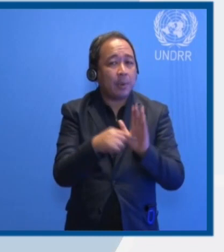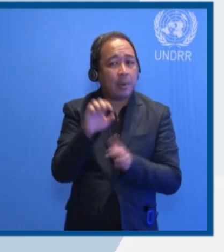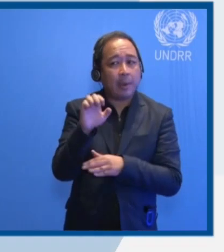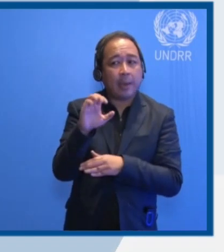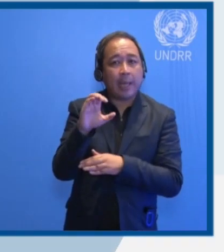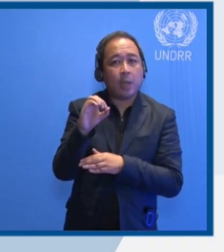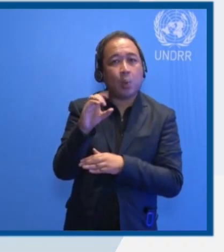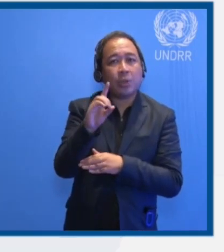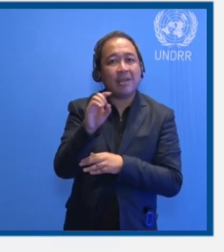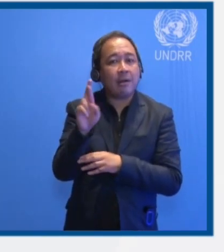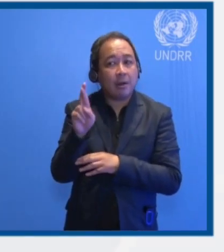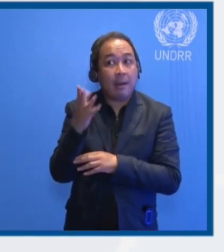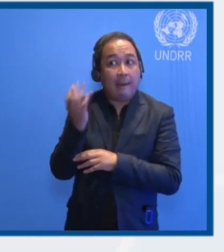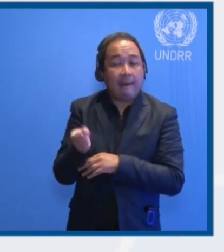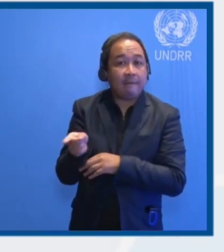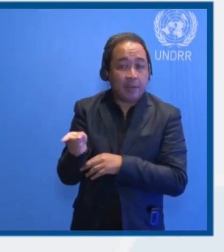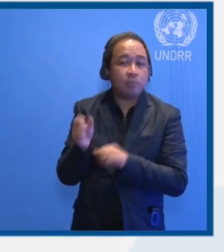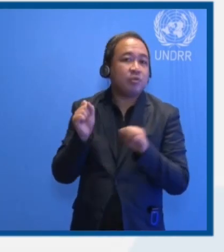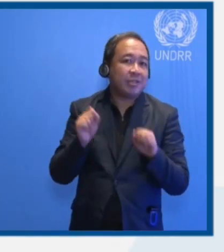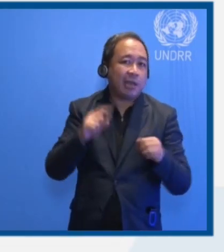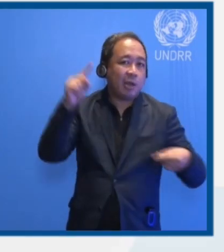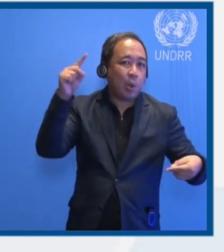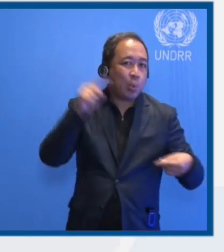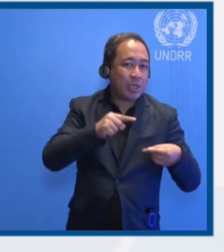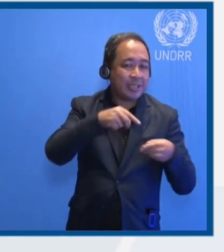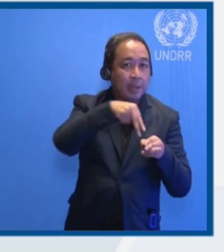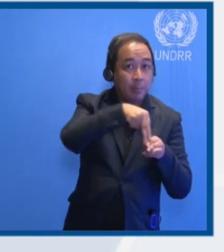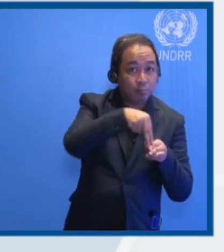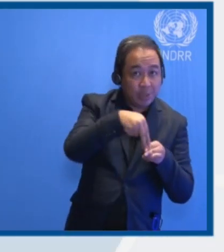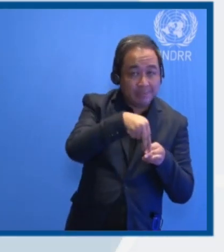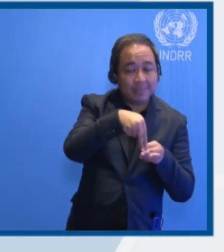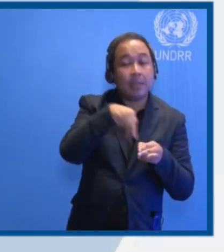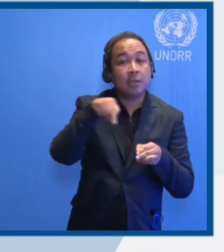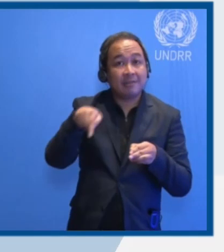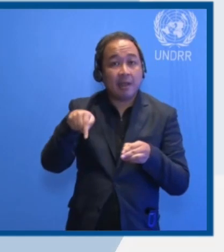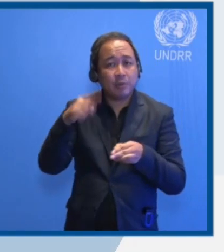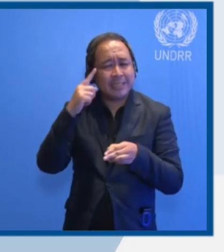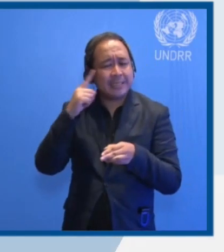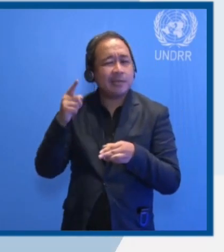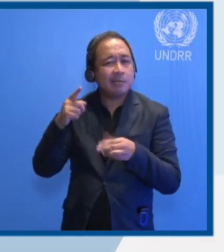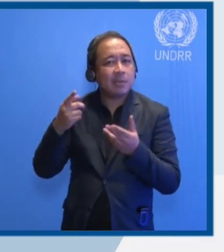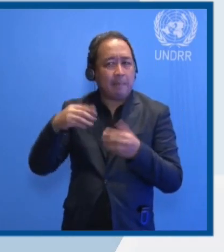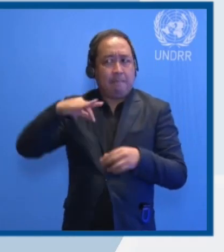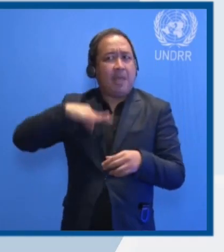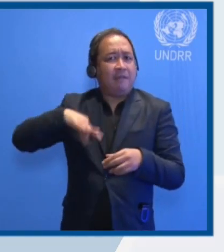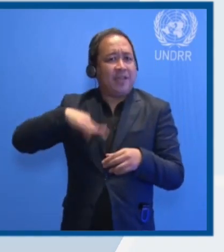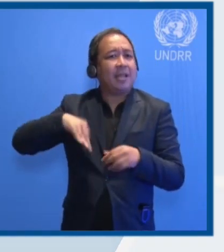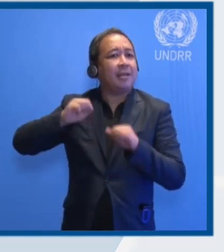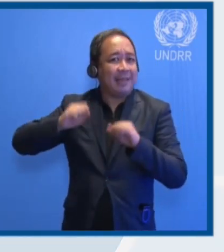the risk, and therefore your insurance premium should go down, and that savings on the premium could then be